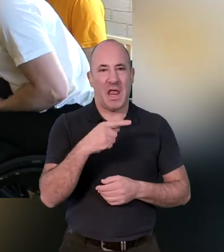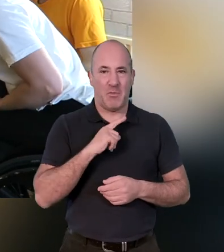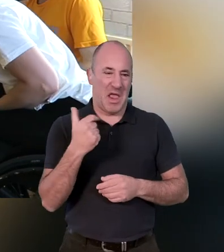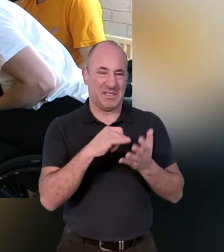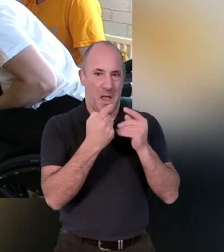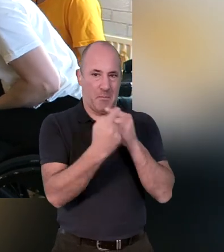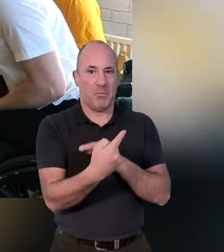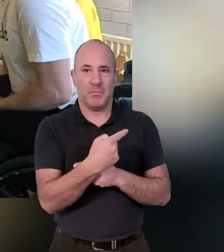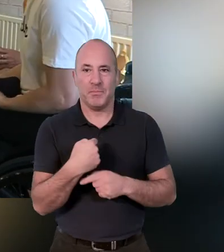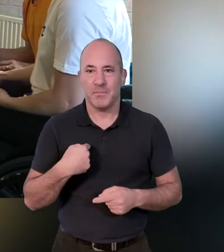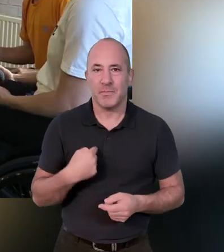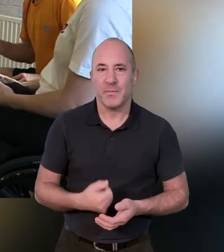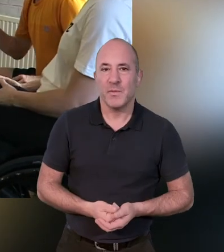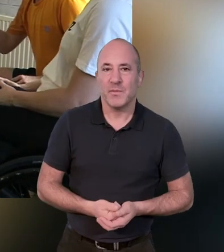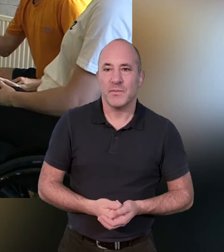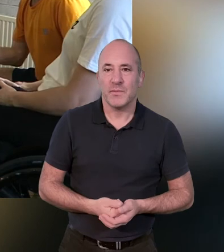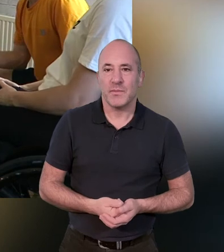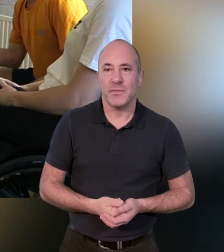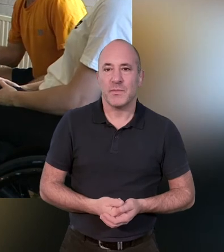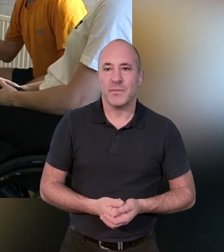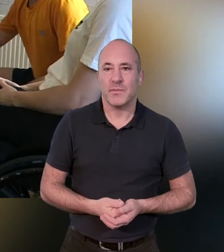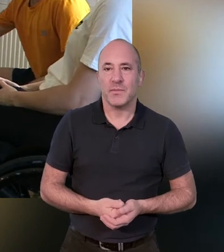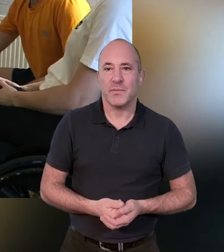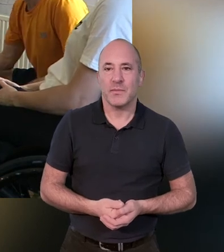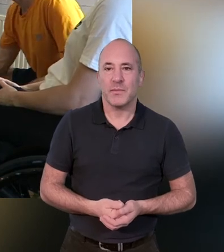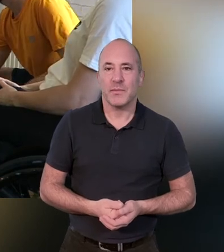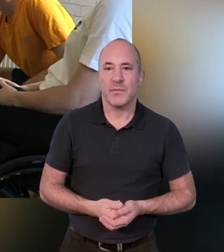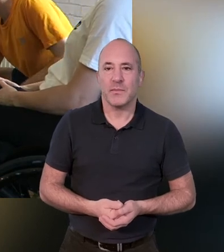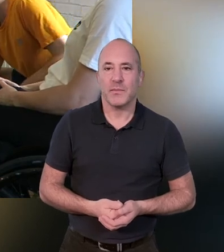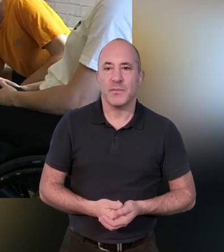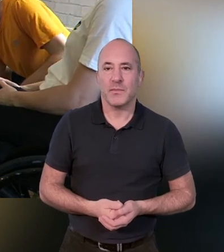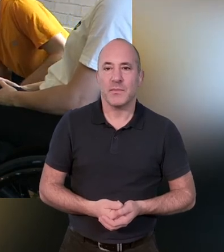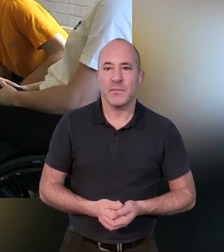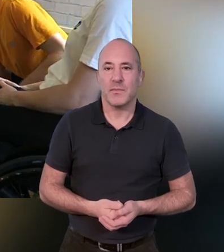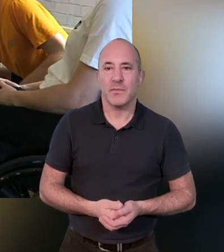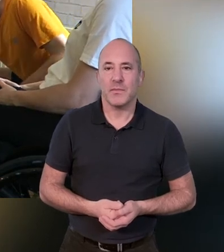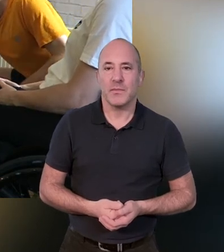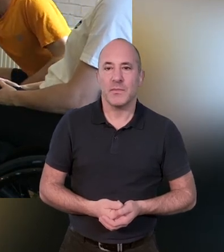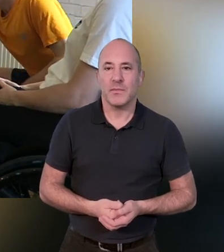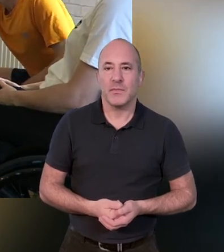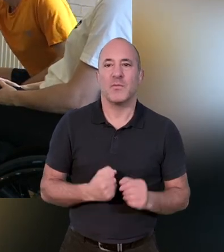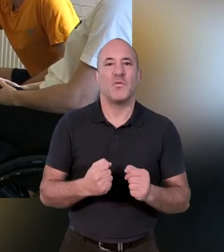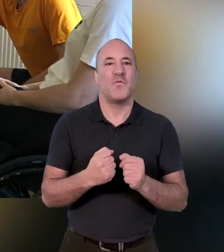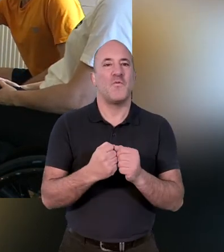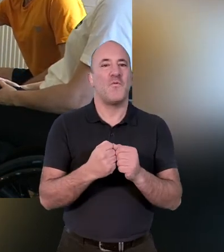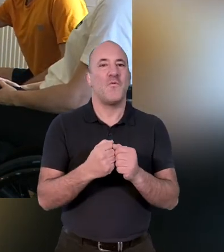leading. What? So I go again, because Sam is closest.